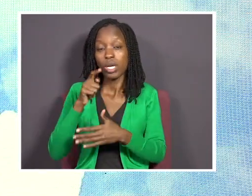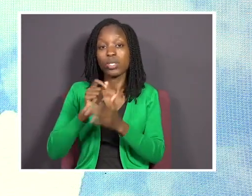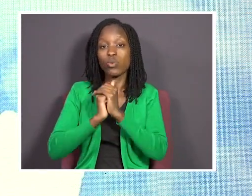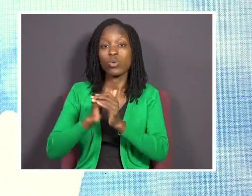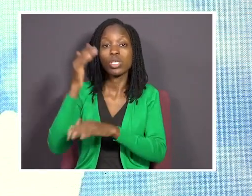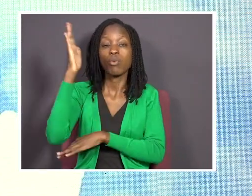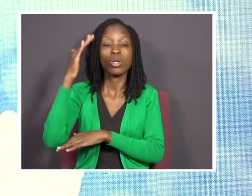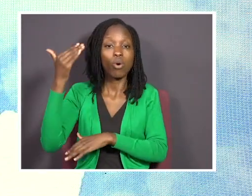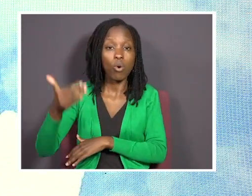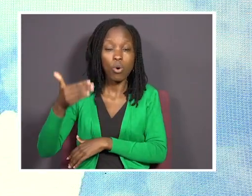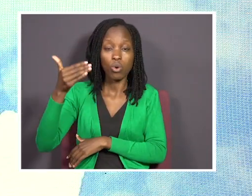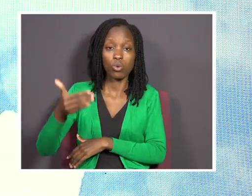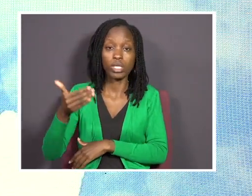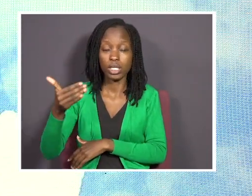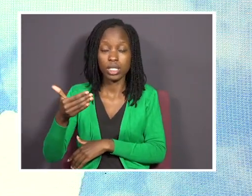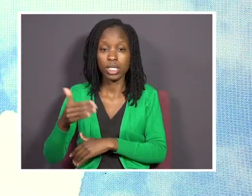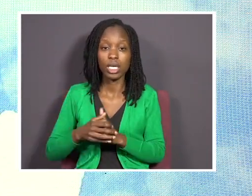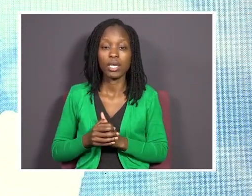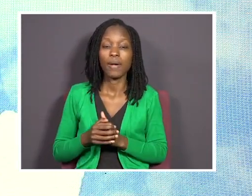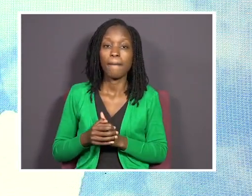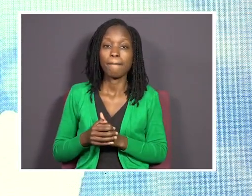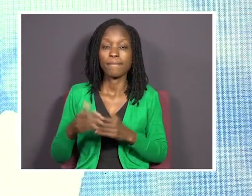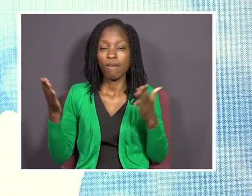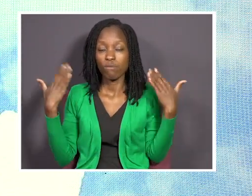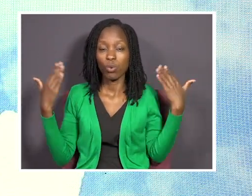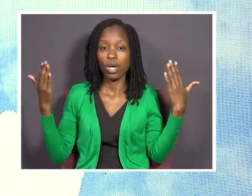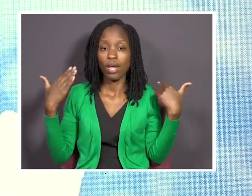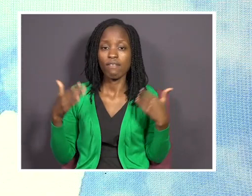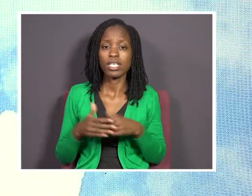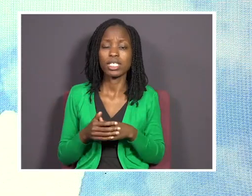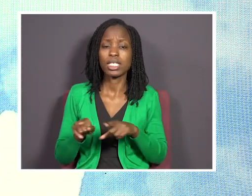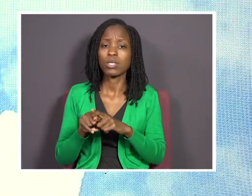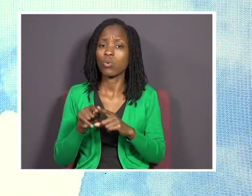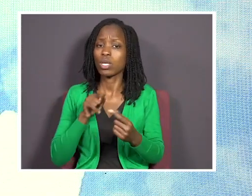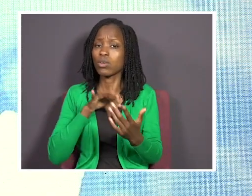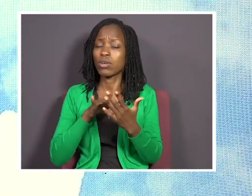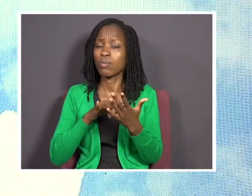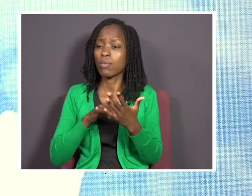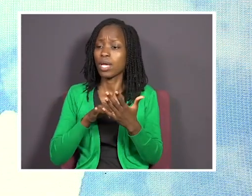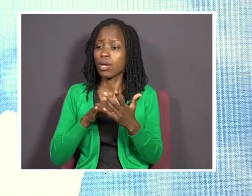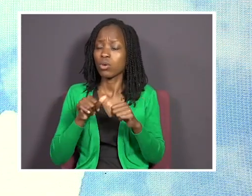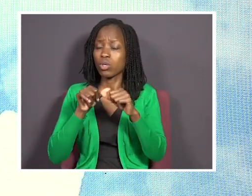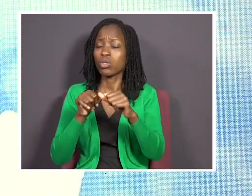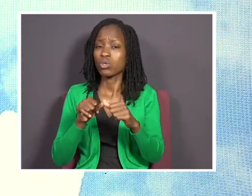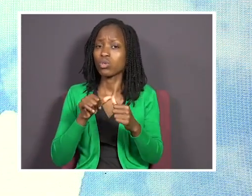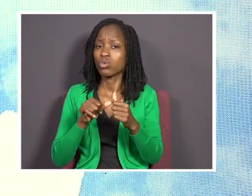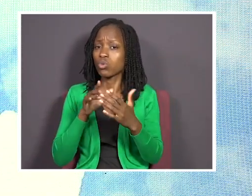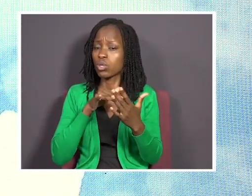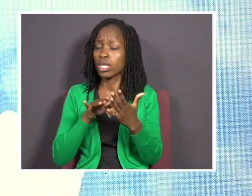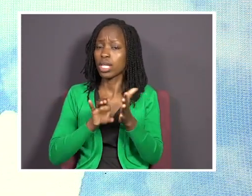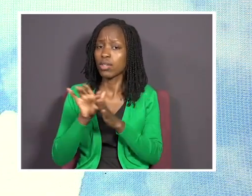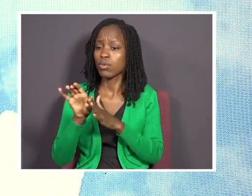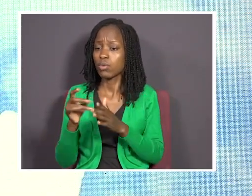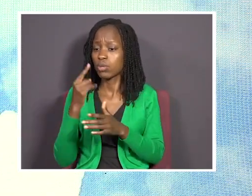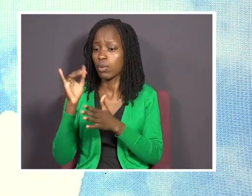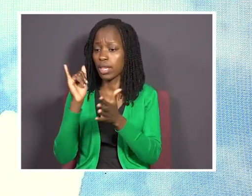God at all times, and indeed forever. But when you read the psalm further, you will find that it is